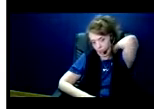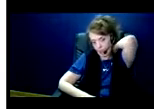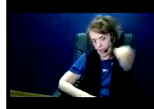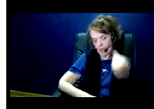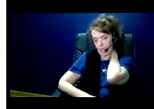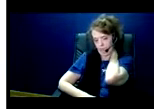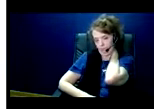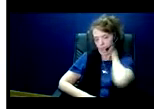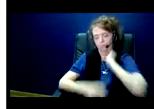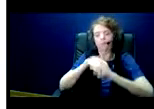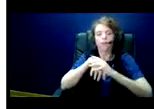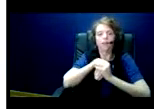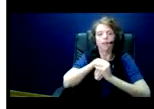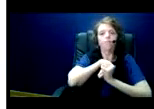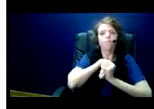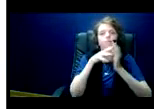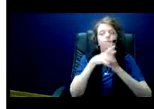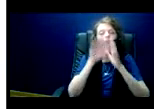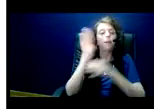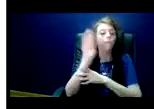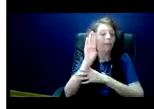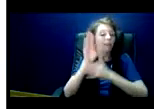Oh, okay. Be